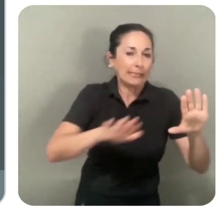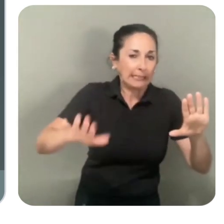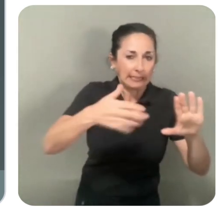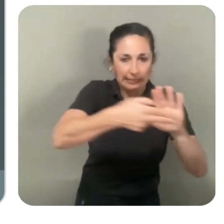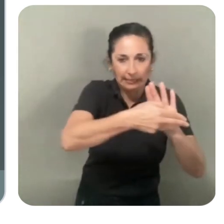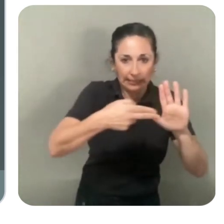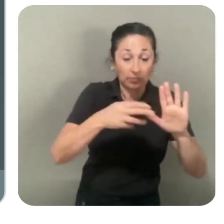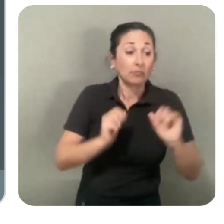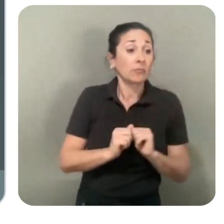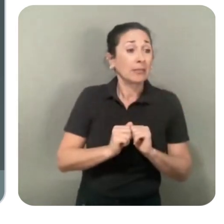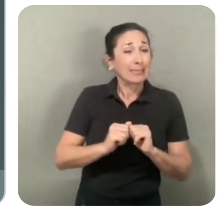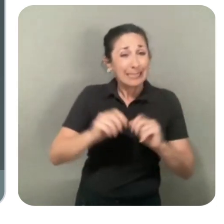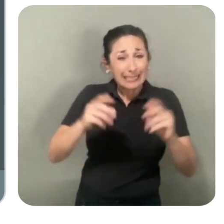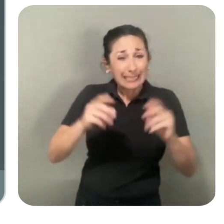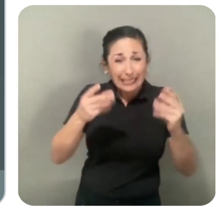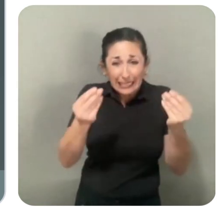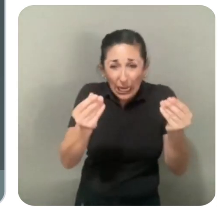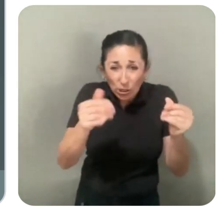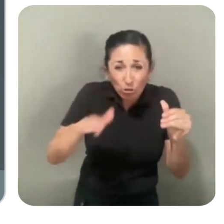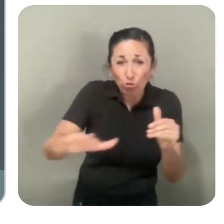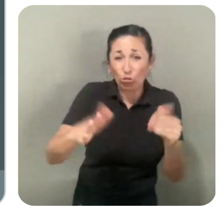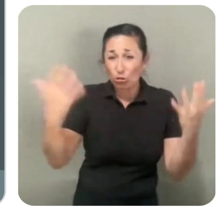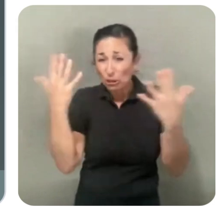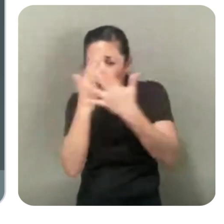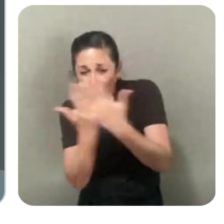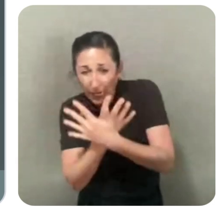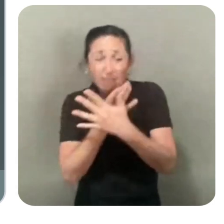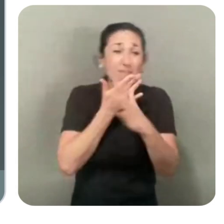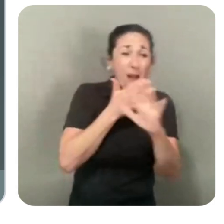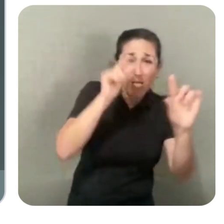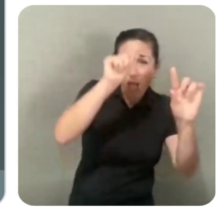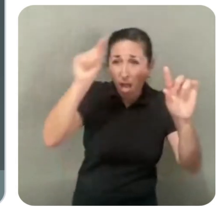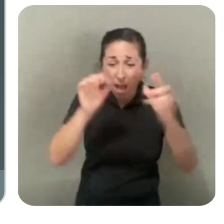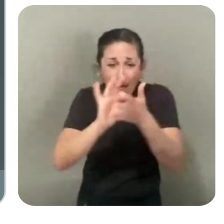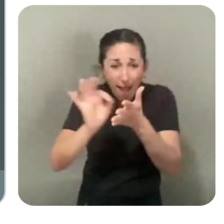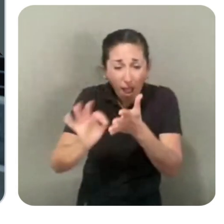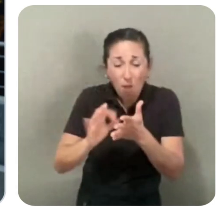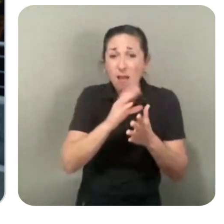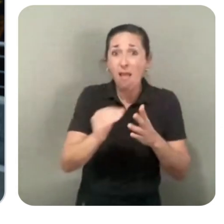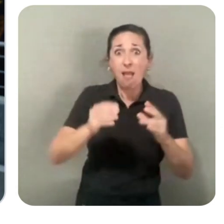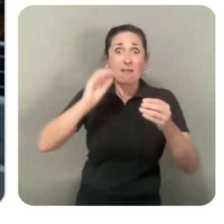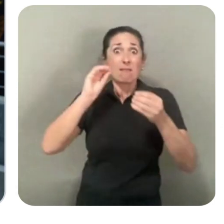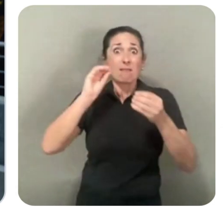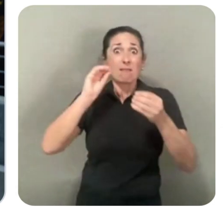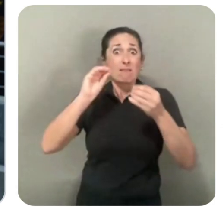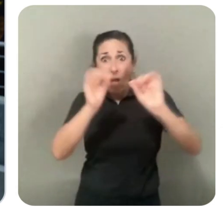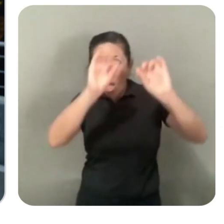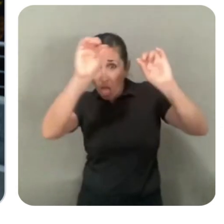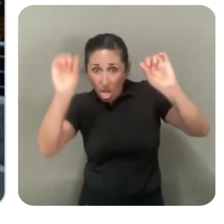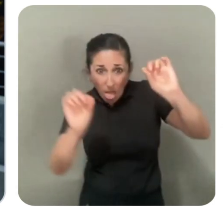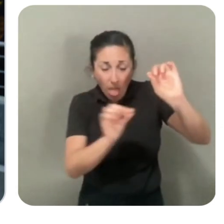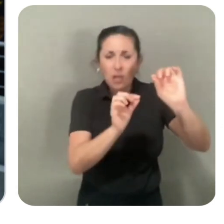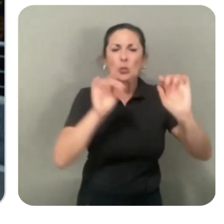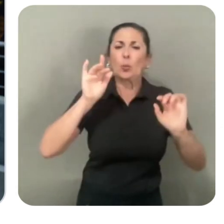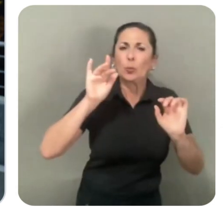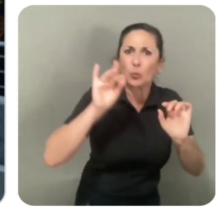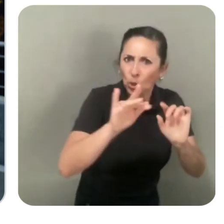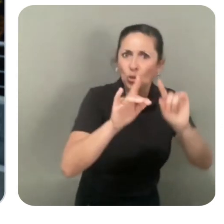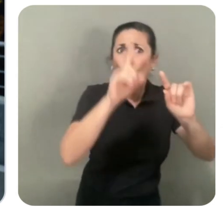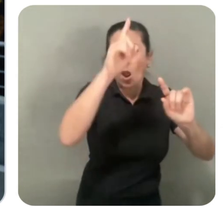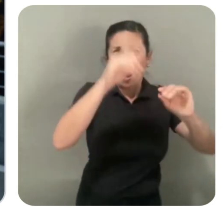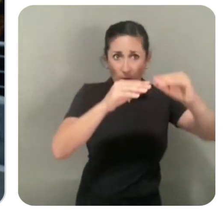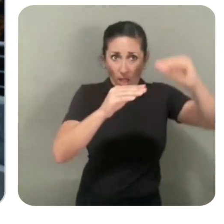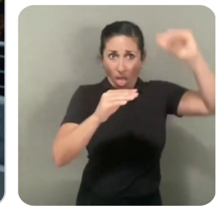count, texture complexity, shader complexity, particle count, and resolution. If you push on one, you may have to